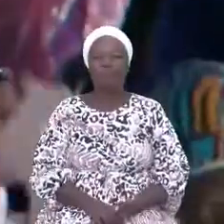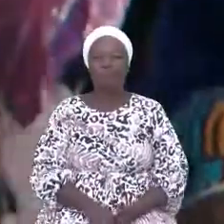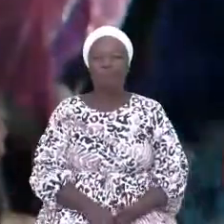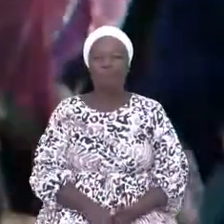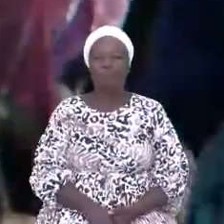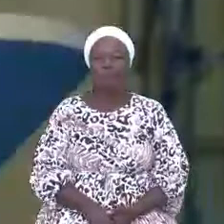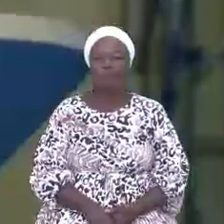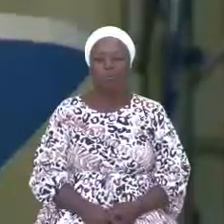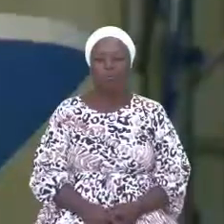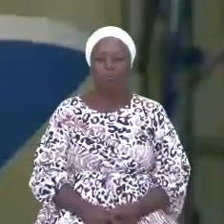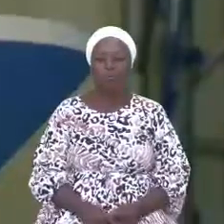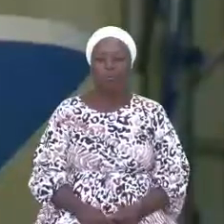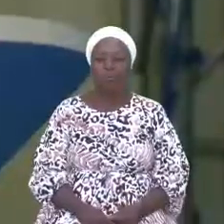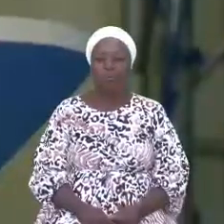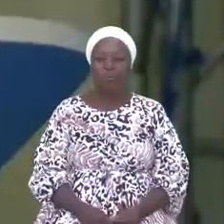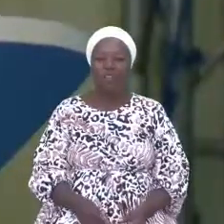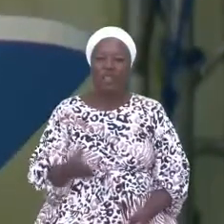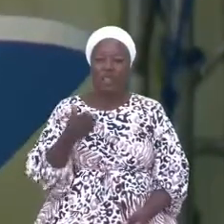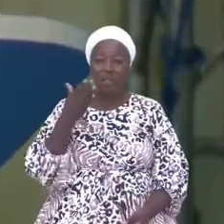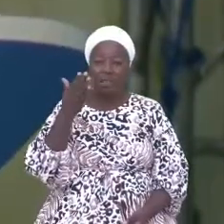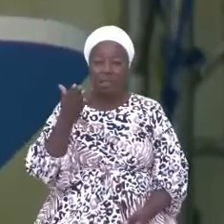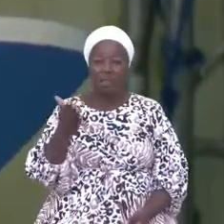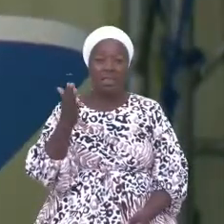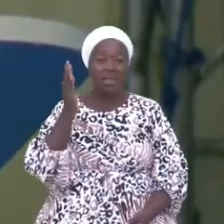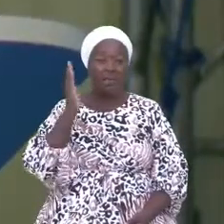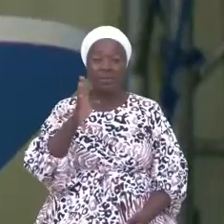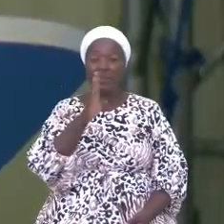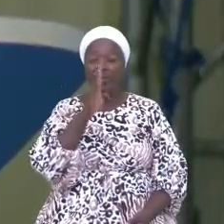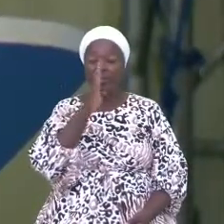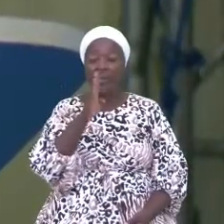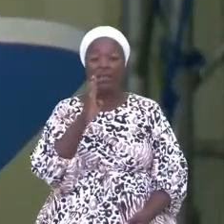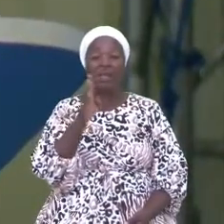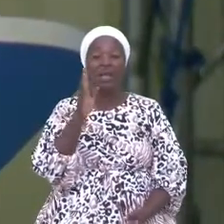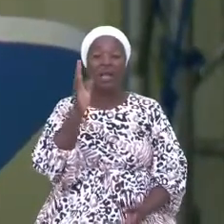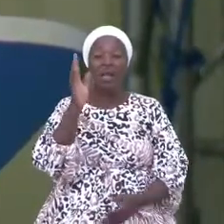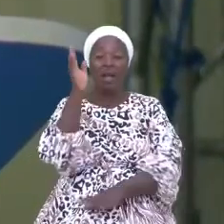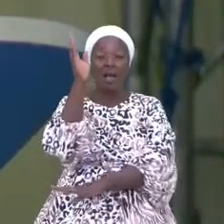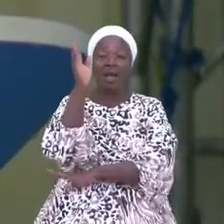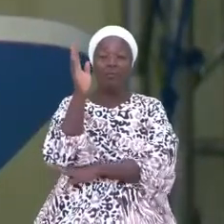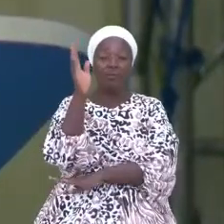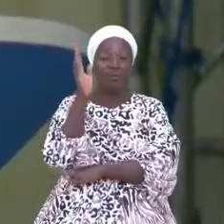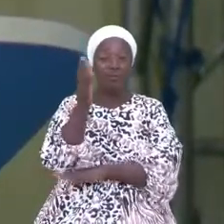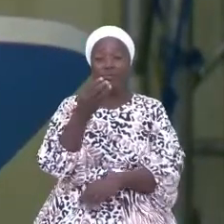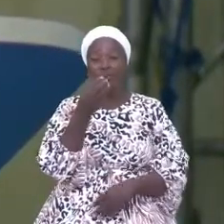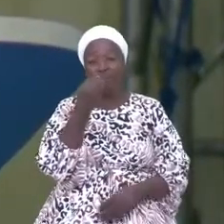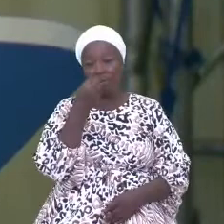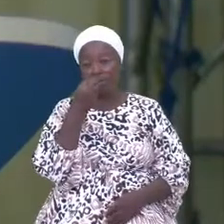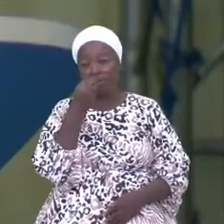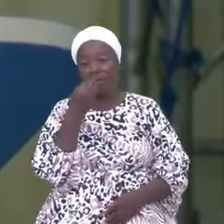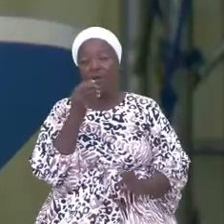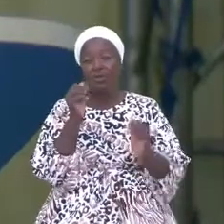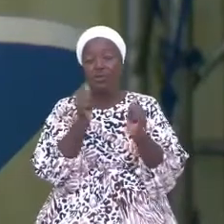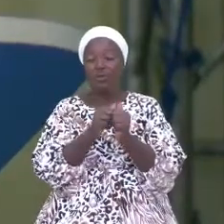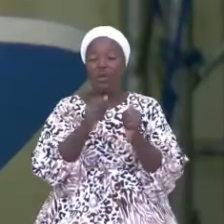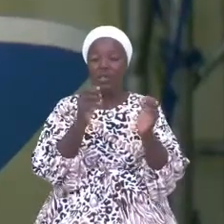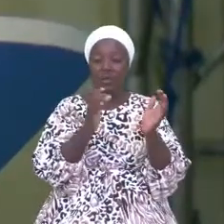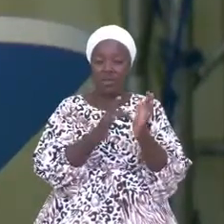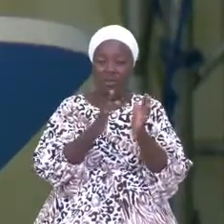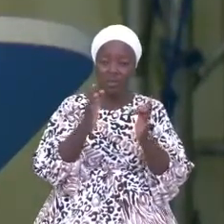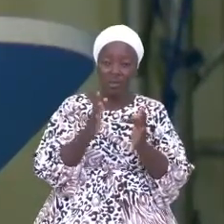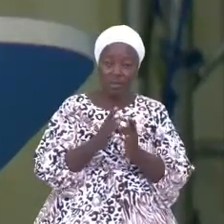There will be special lunch hour with Jesus tomorrow after